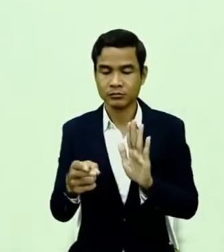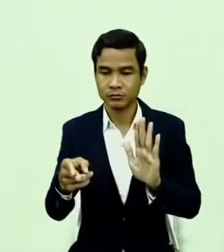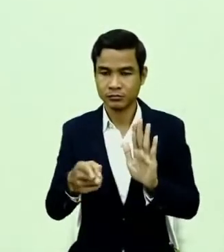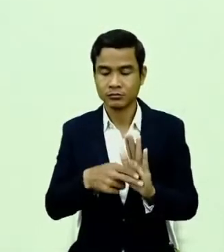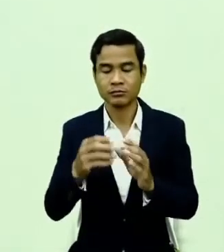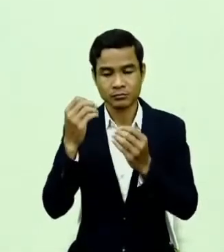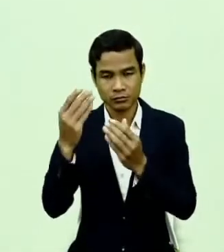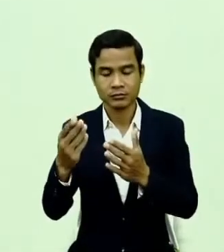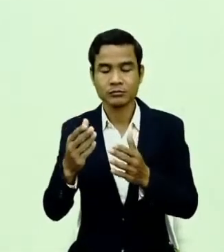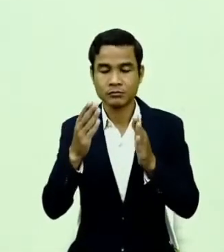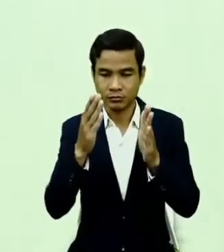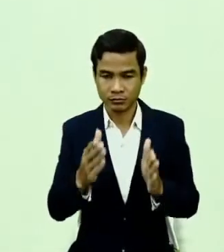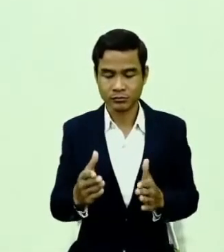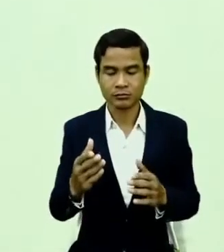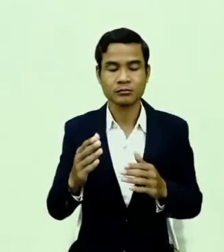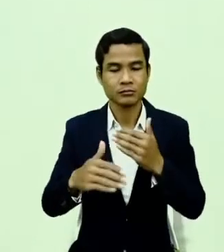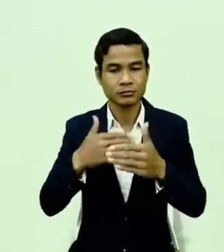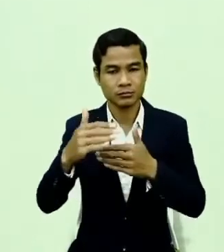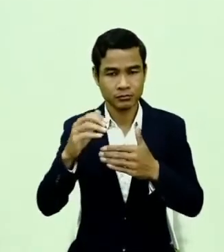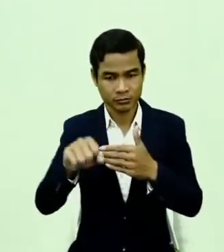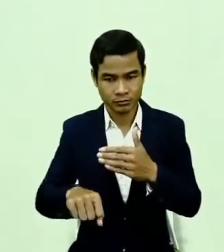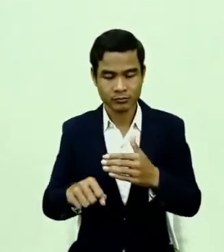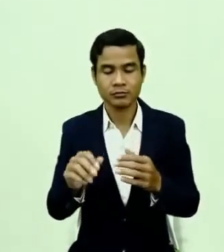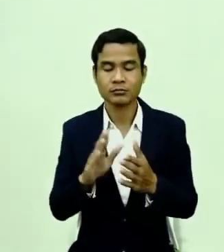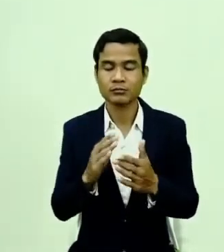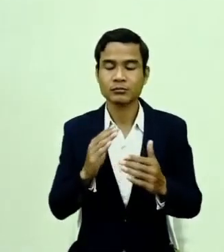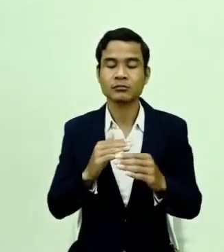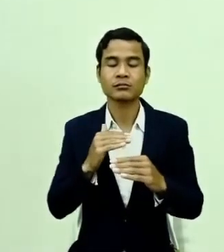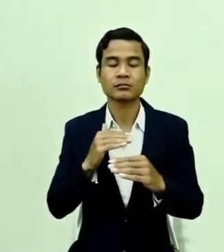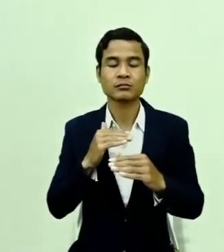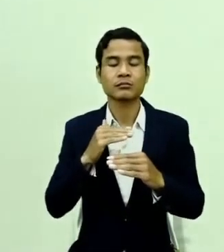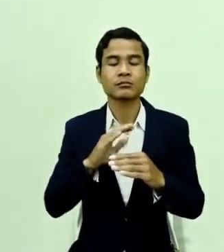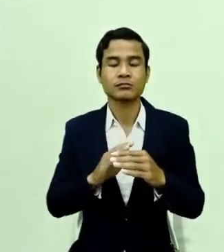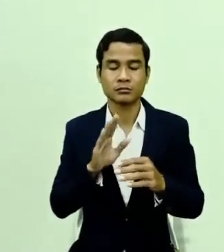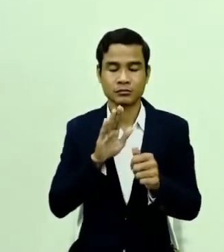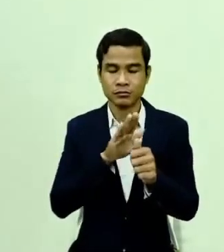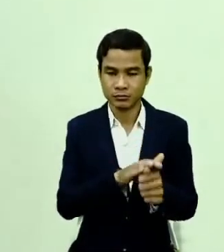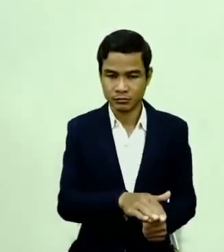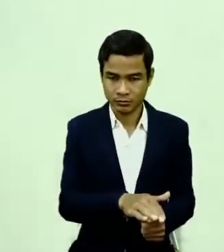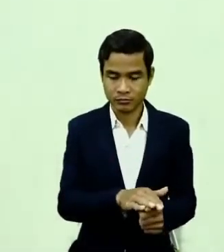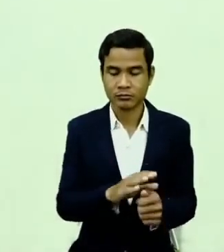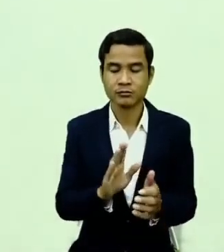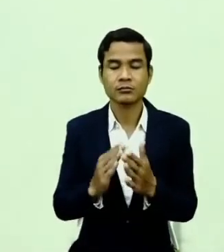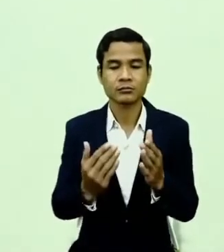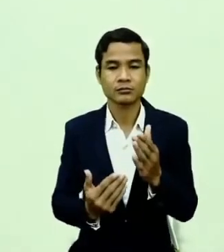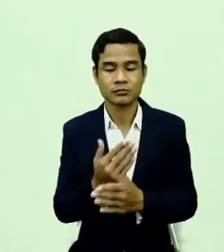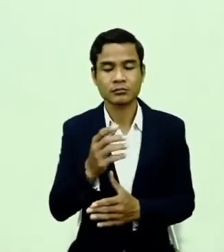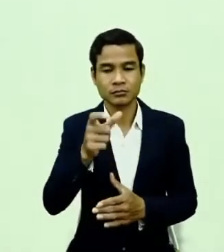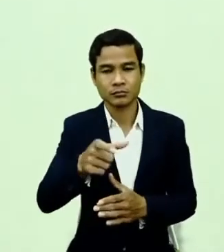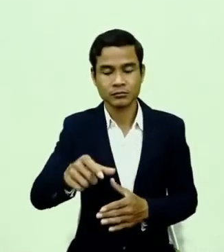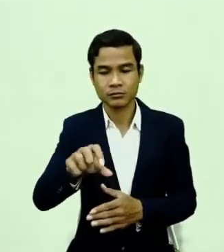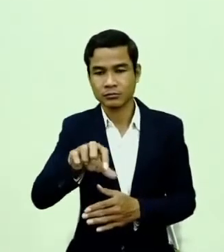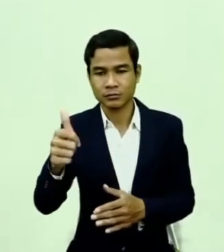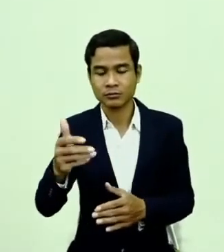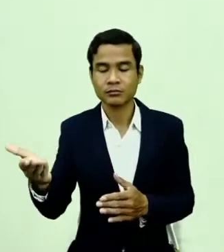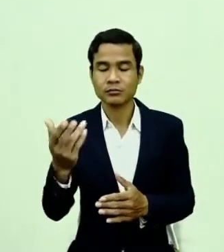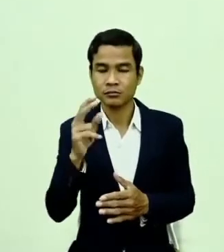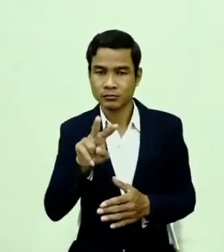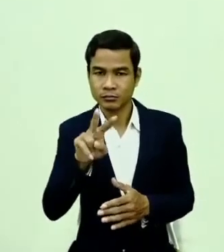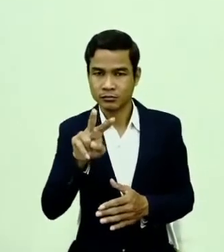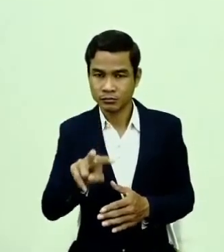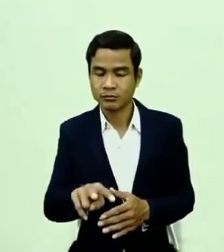Dumb bay our net at no one, Mun room loop, lur set net law, tay. Janjan the gold man curry